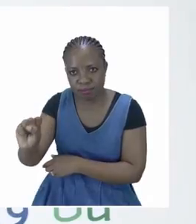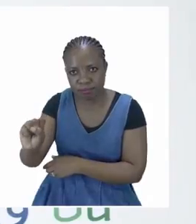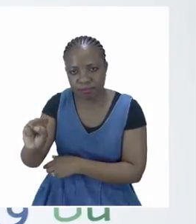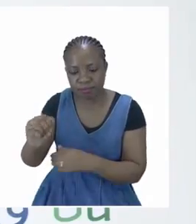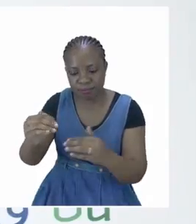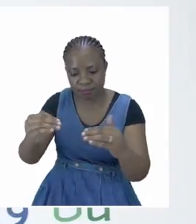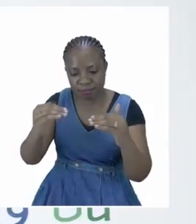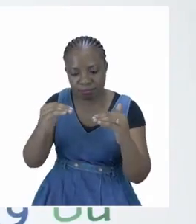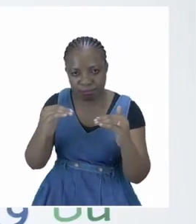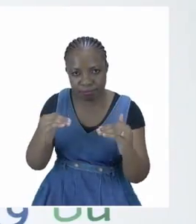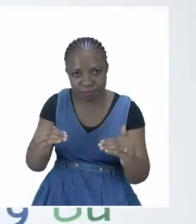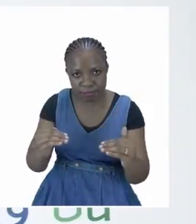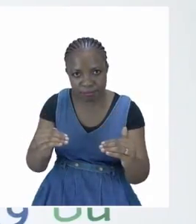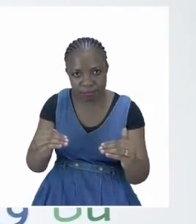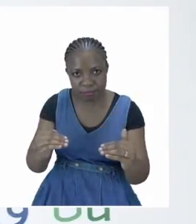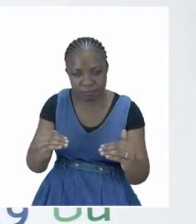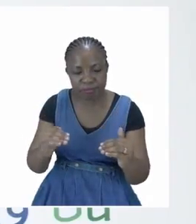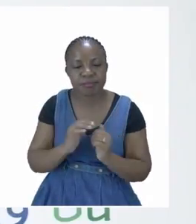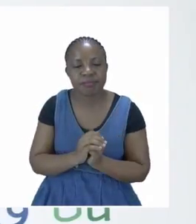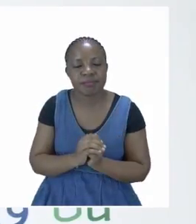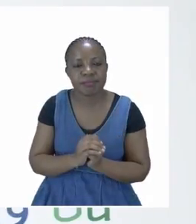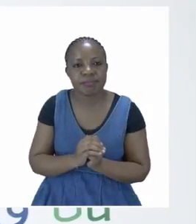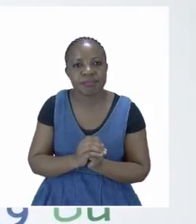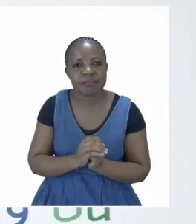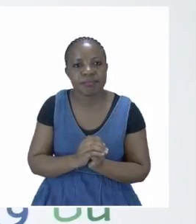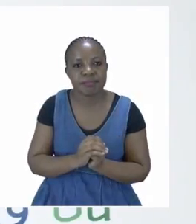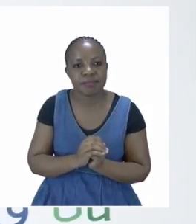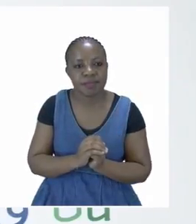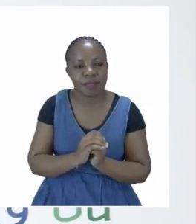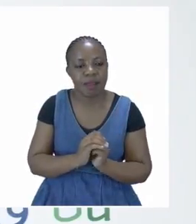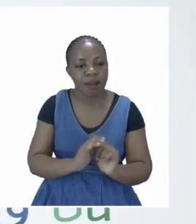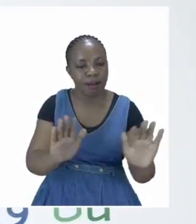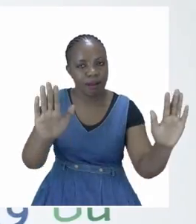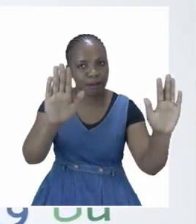word. It says color.